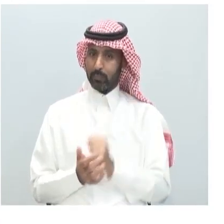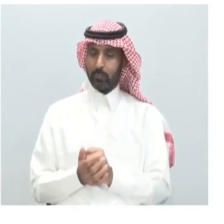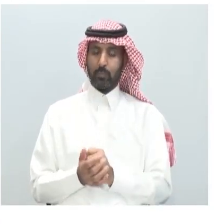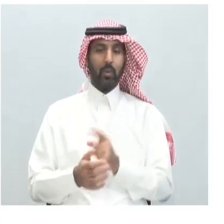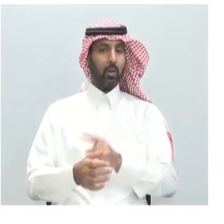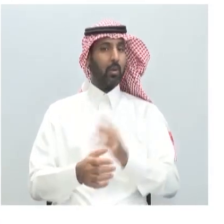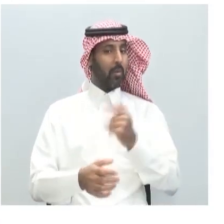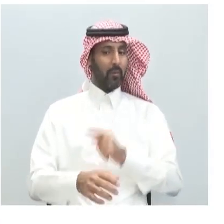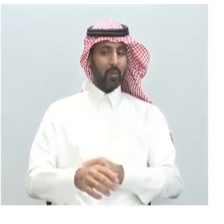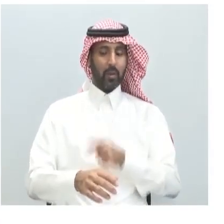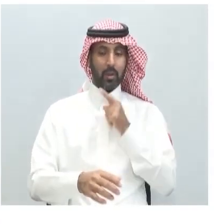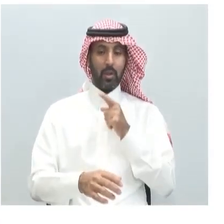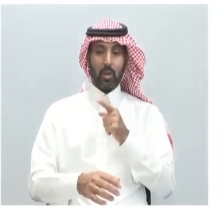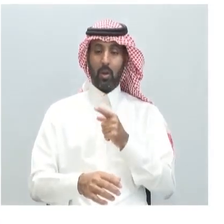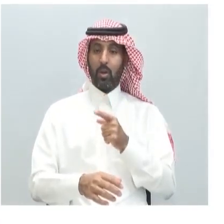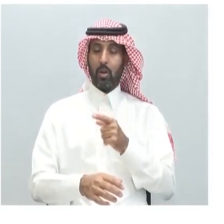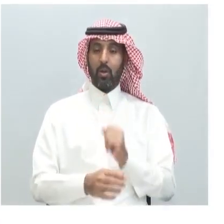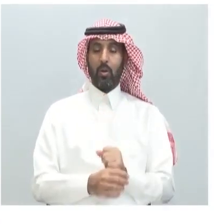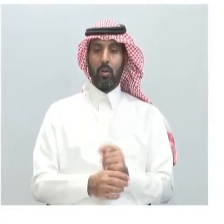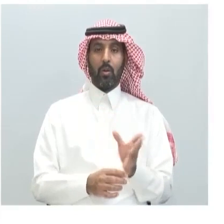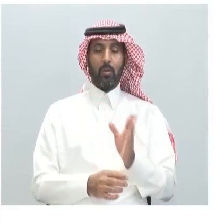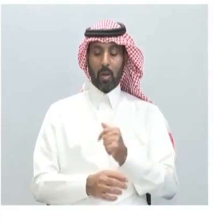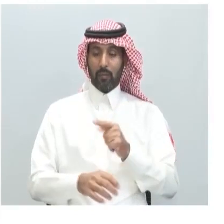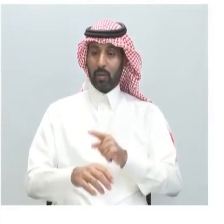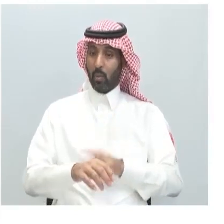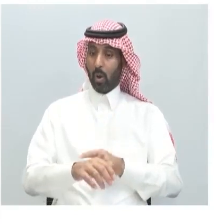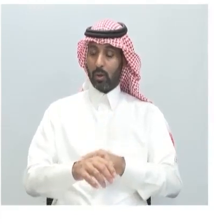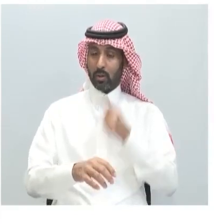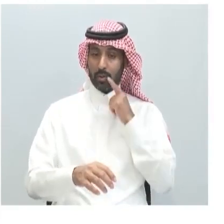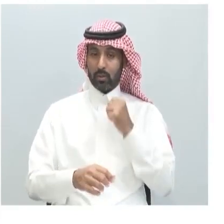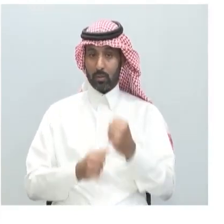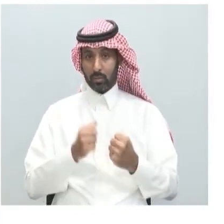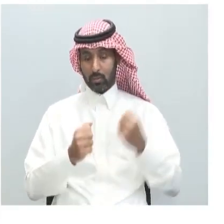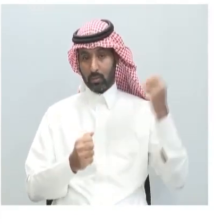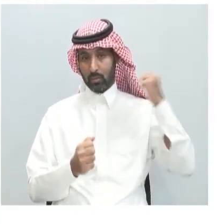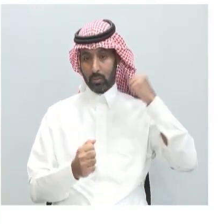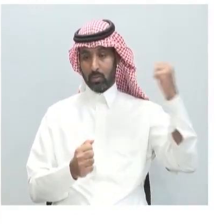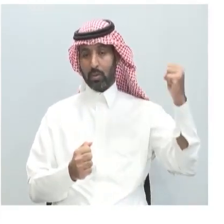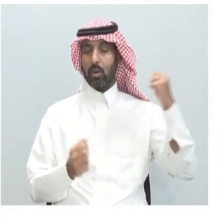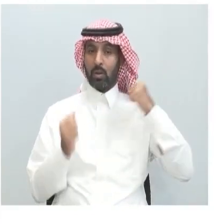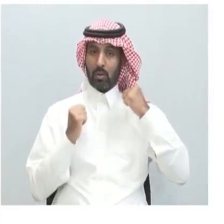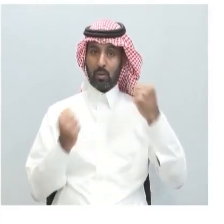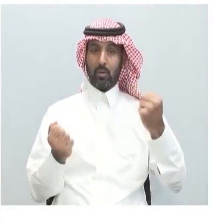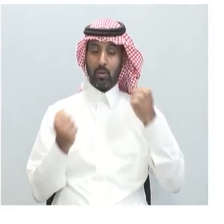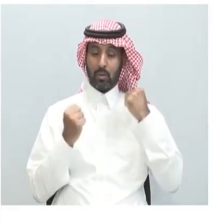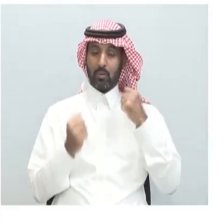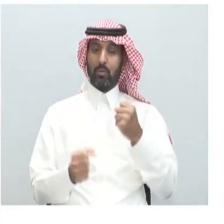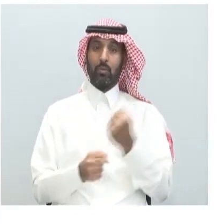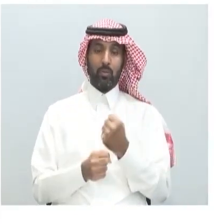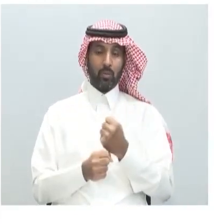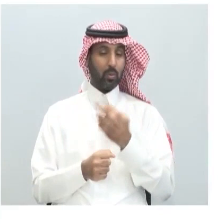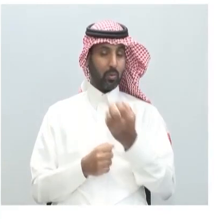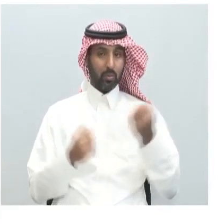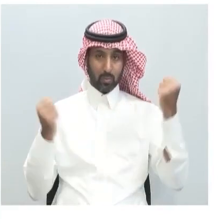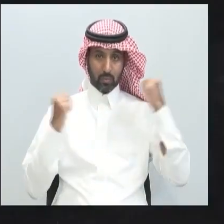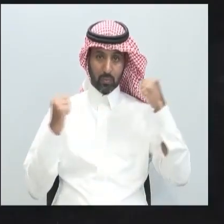time to do that exercise, and the word here is enough. We don't have time to do that exercise. So we